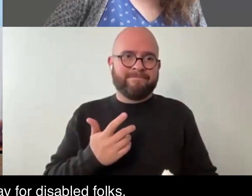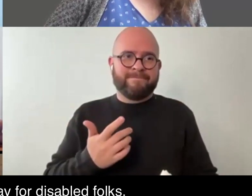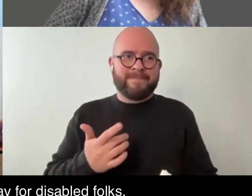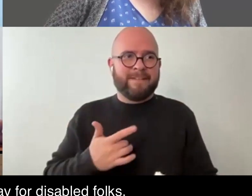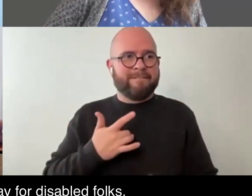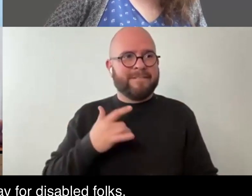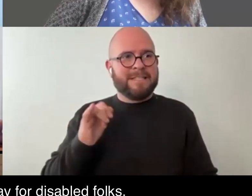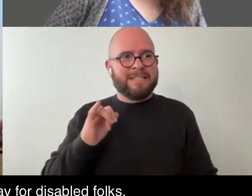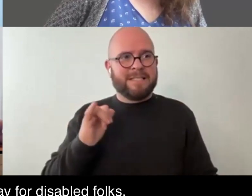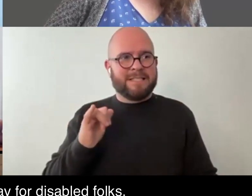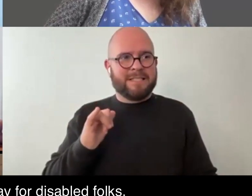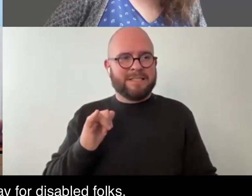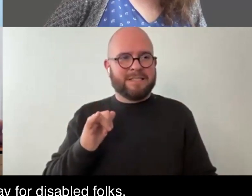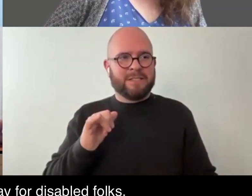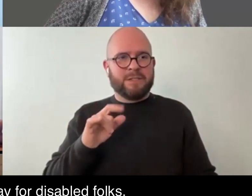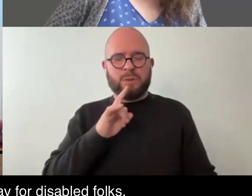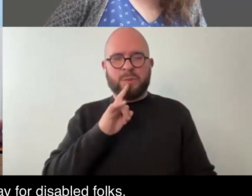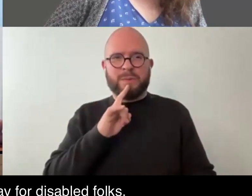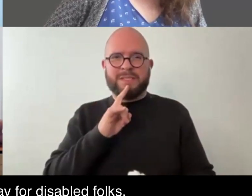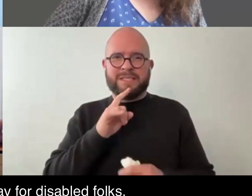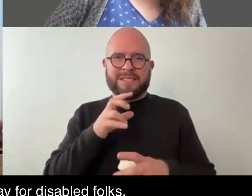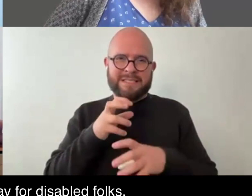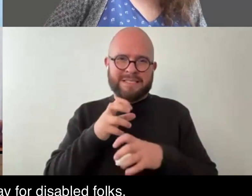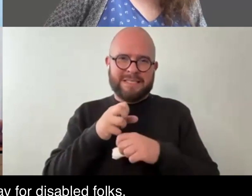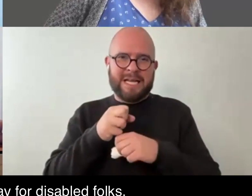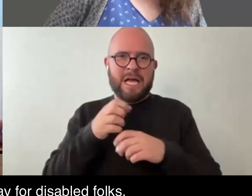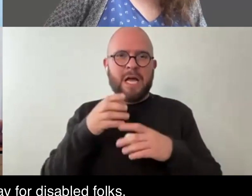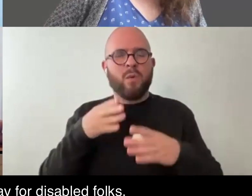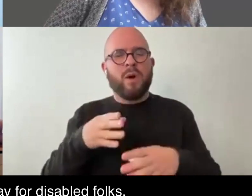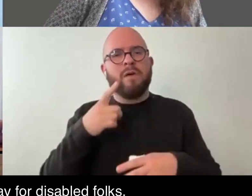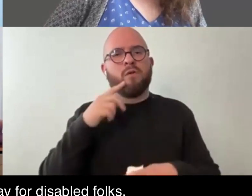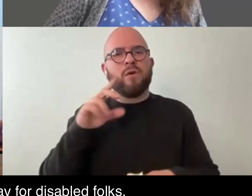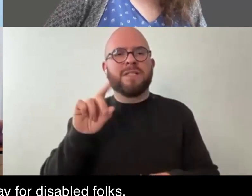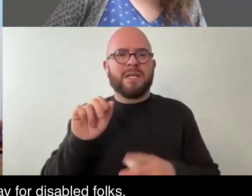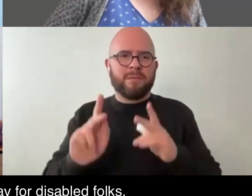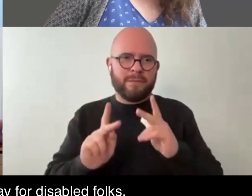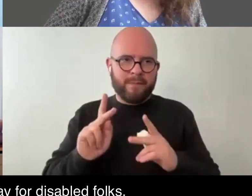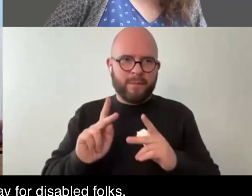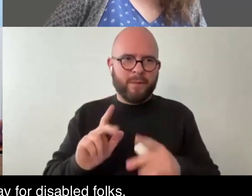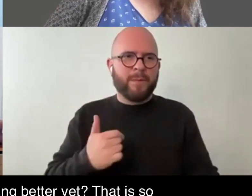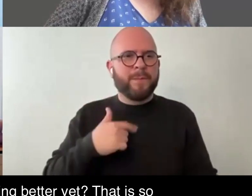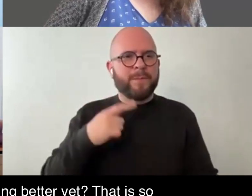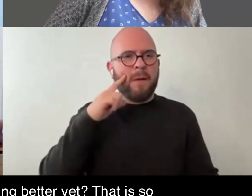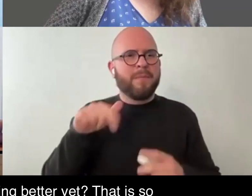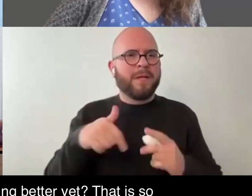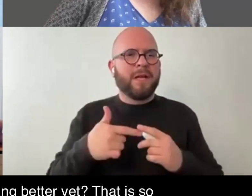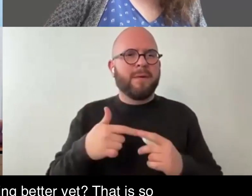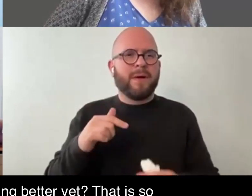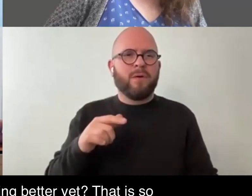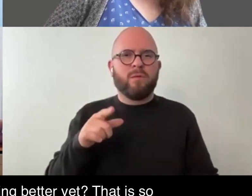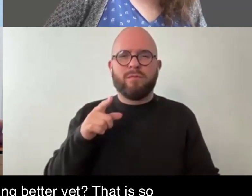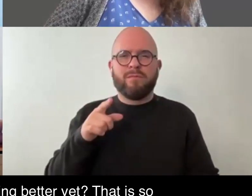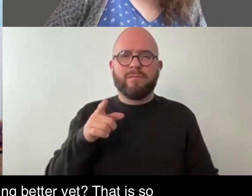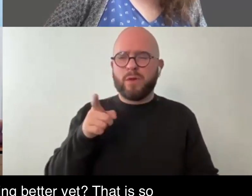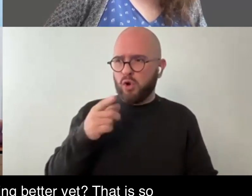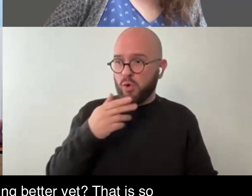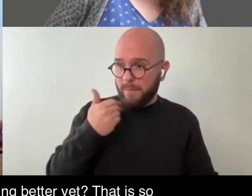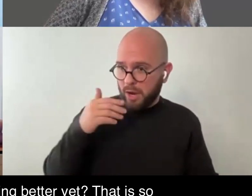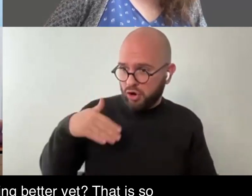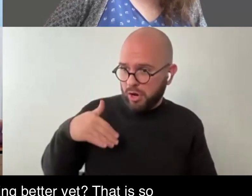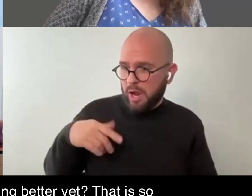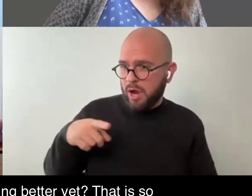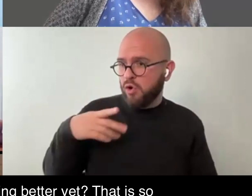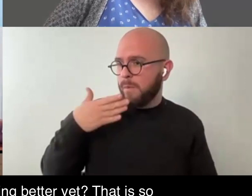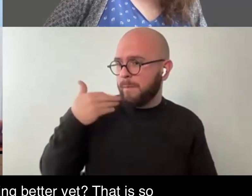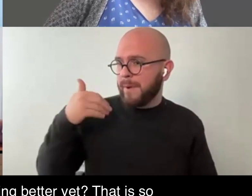tight, constricting way for disabled folks. I'm thinking about the like, are you better yet? Are you feeling better yet? That is